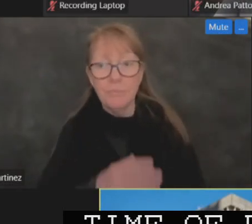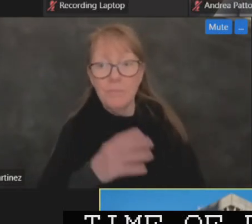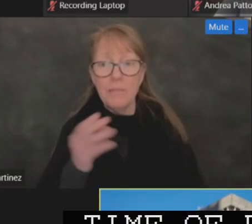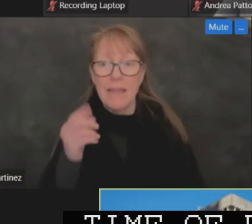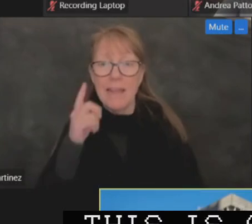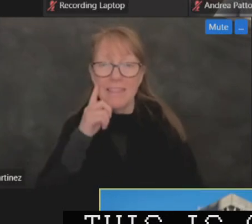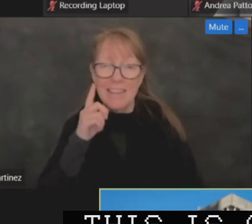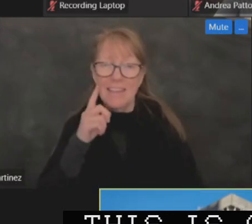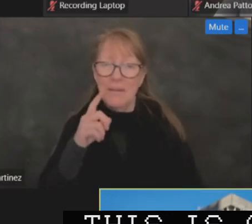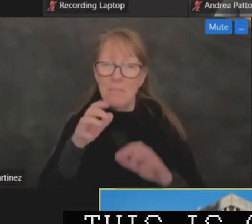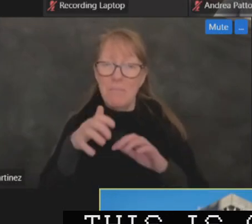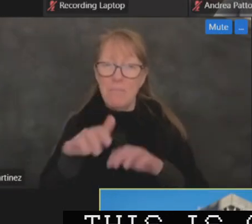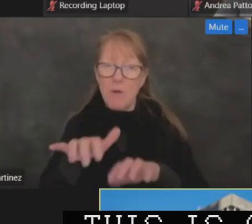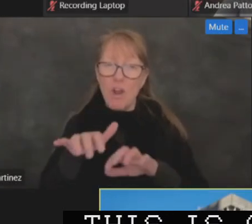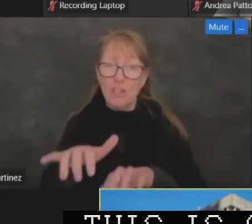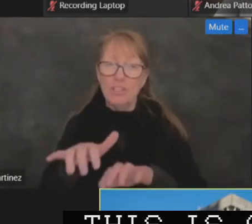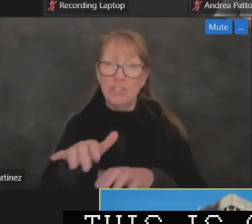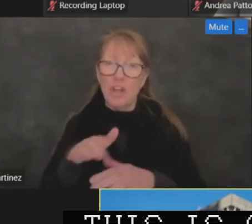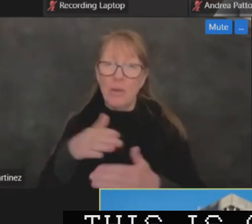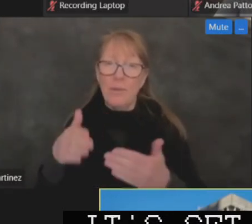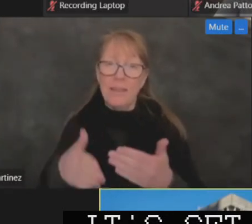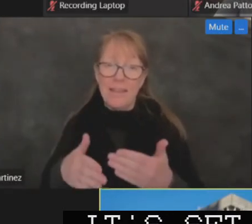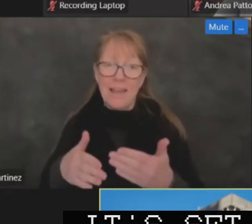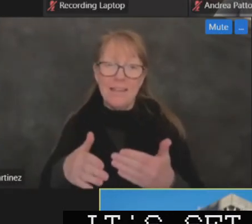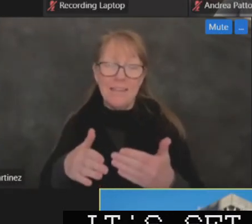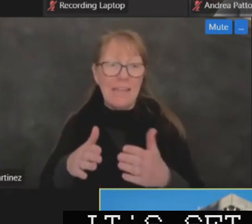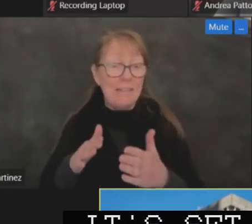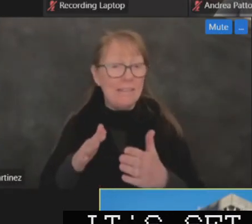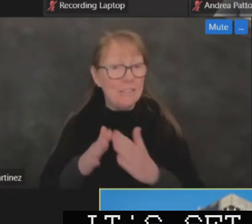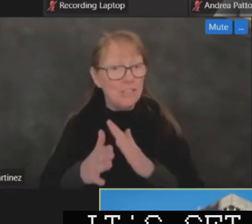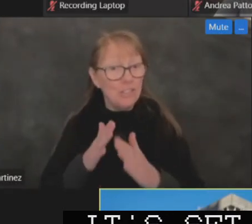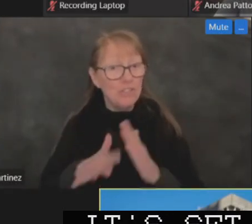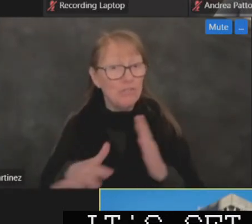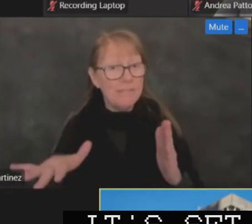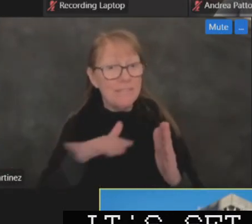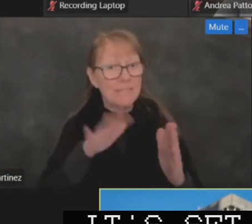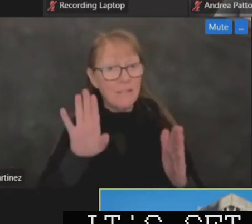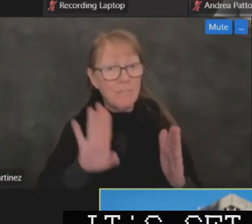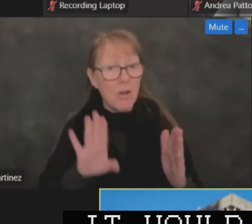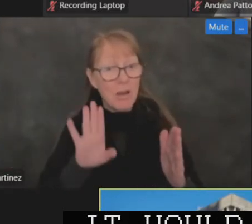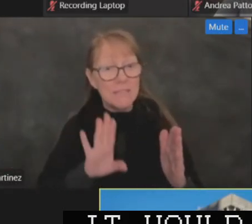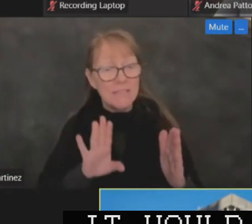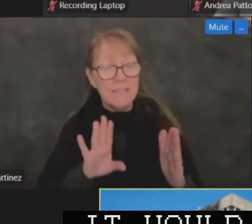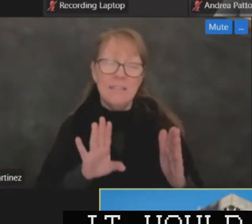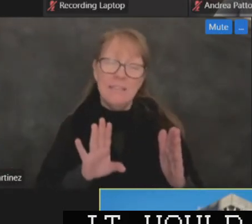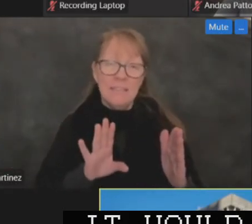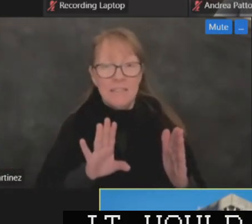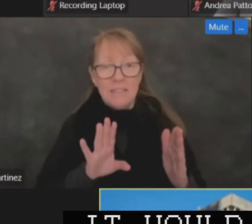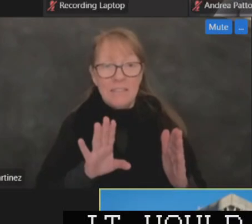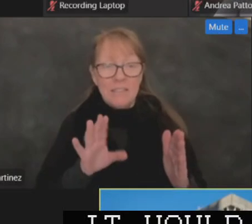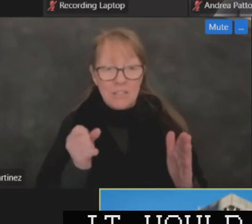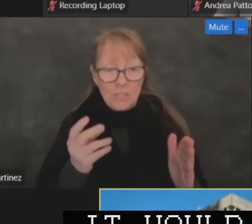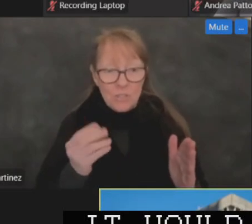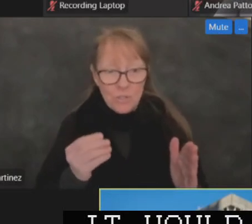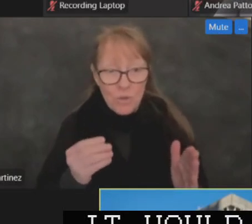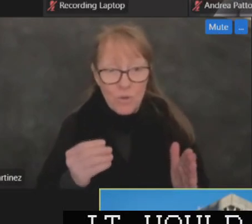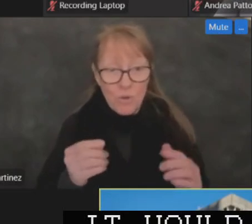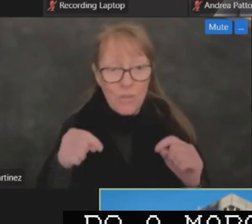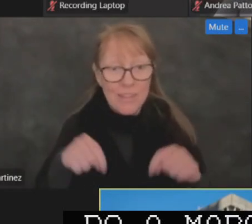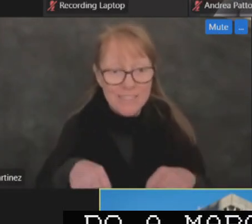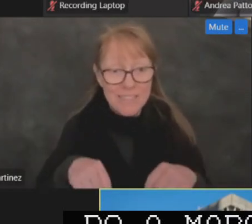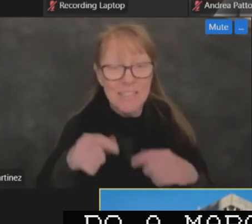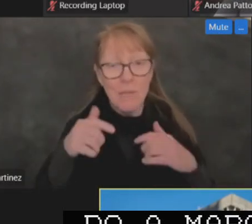do a march on a weekend in the streets of Boston. So where this is going to be like a march and a